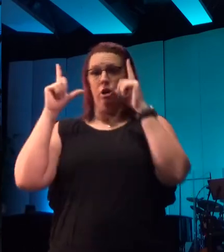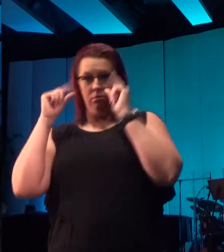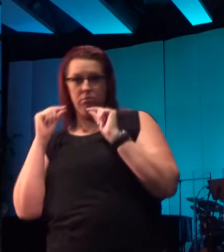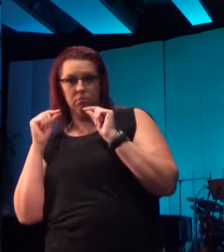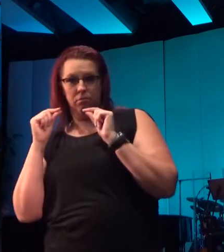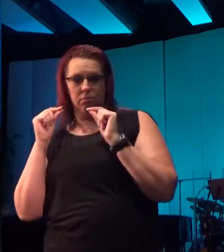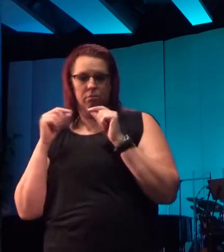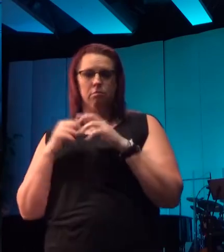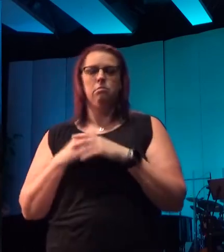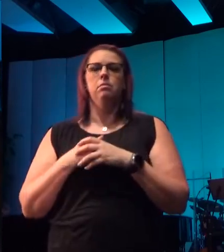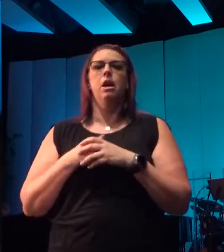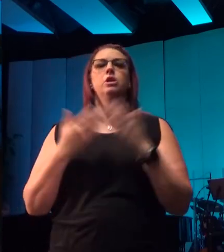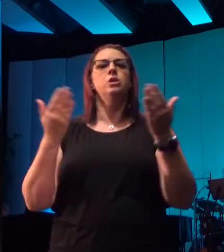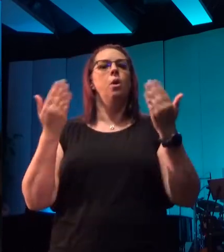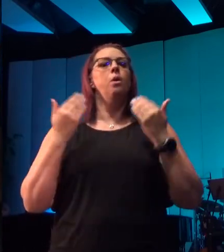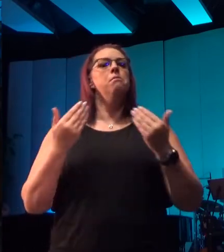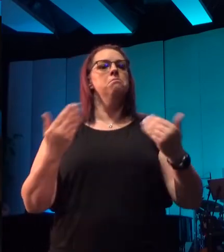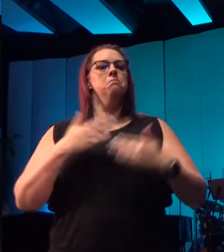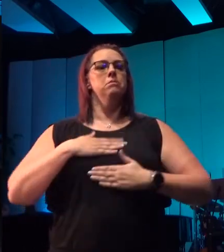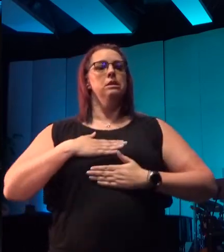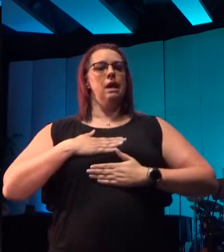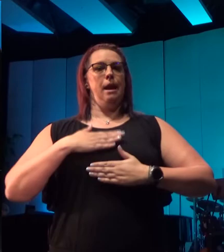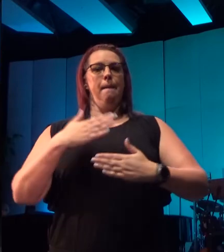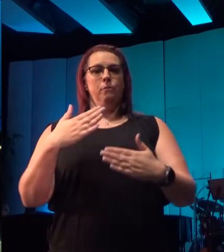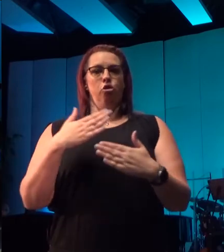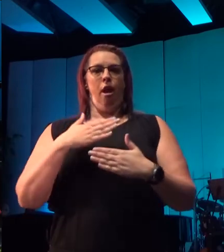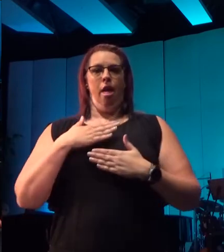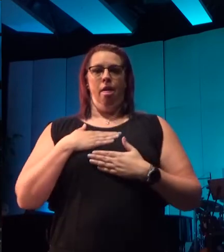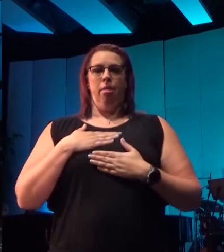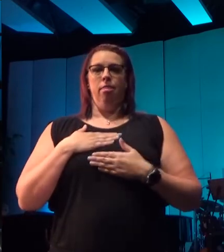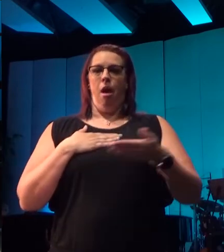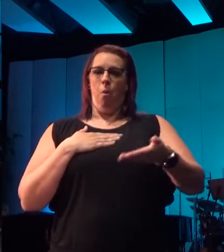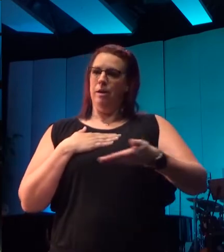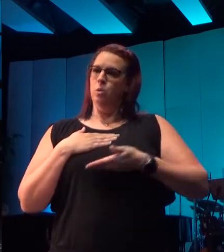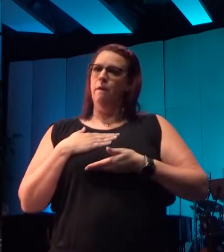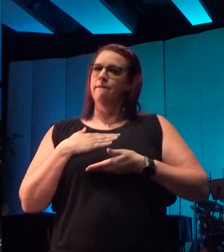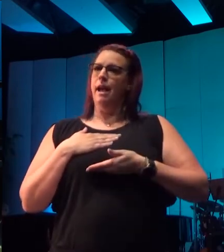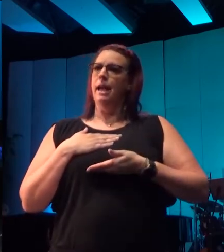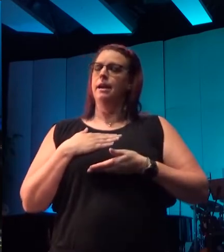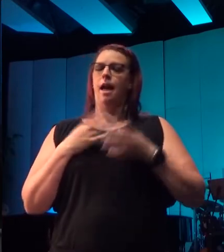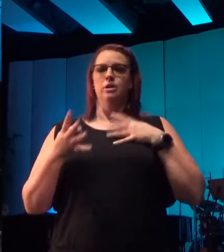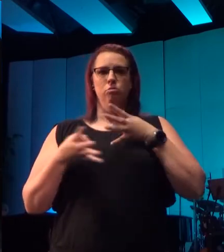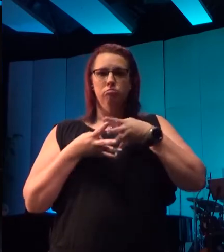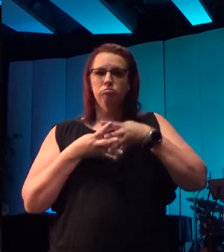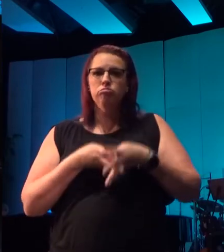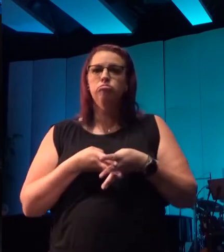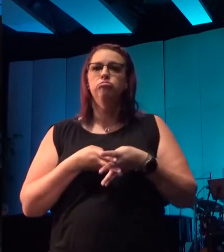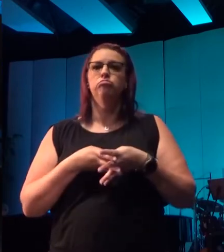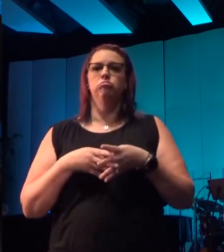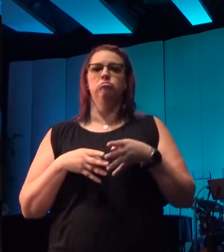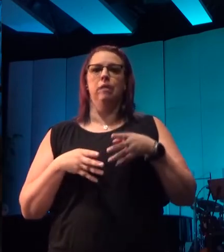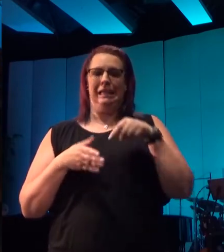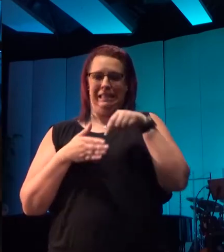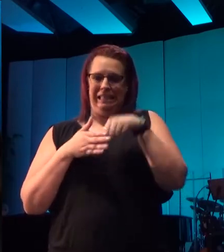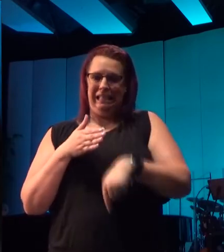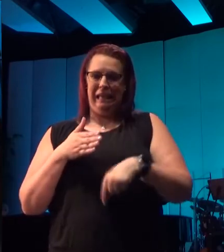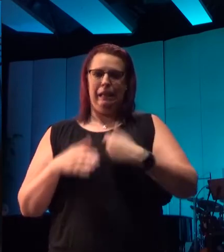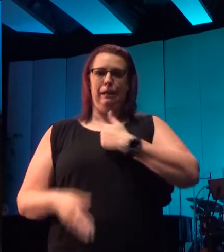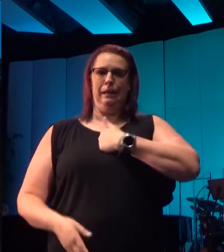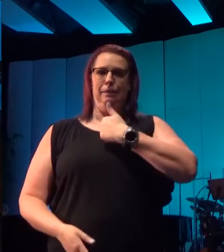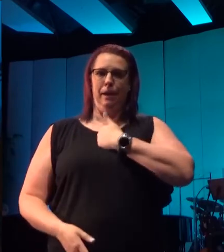So take a deep breath, and I'm going to invite us to anchor deeply within ourselves